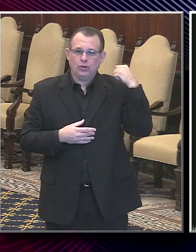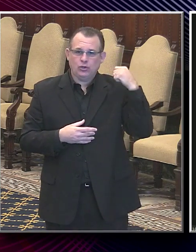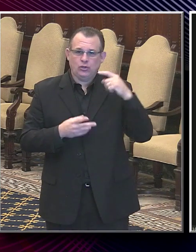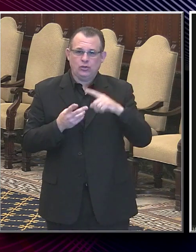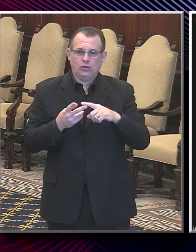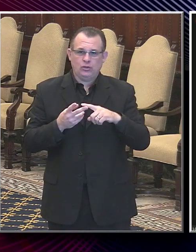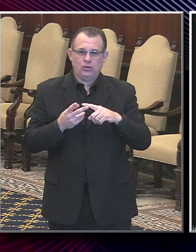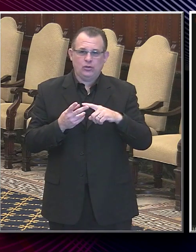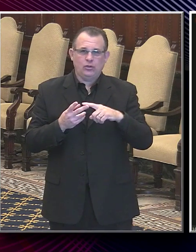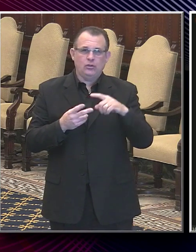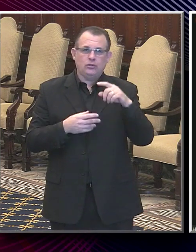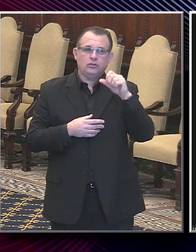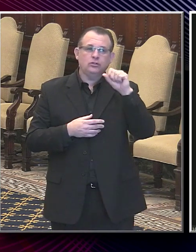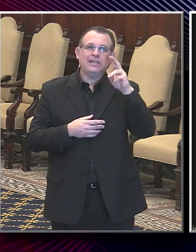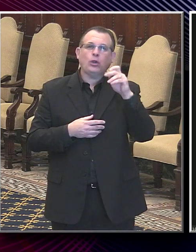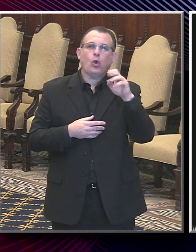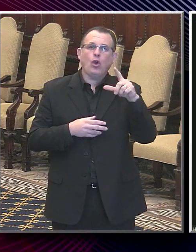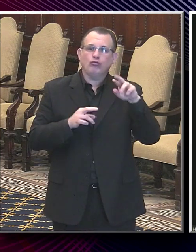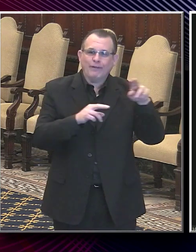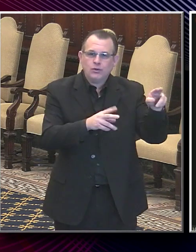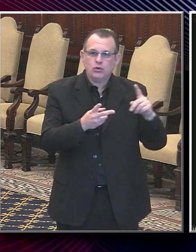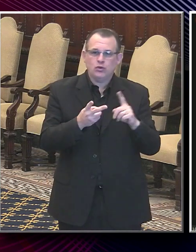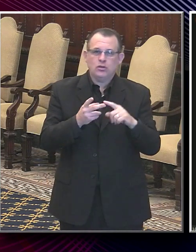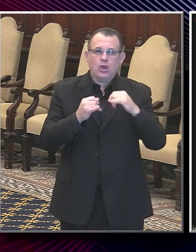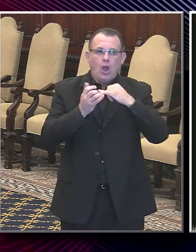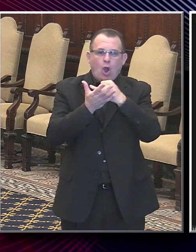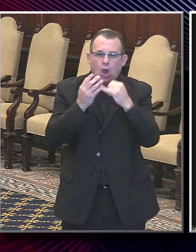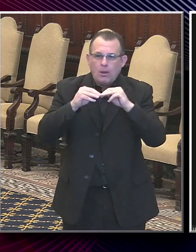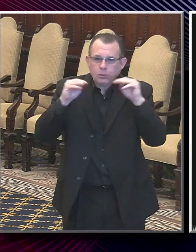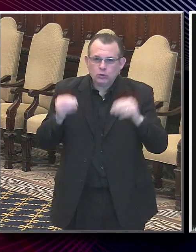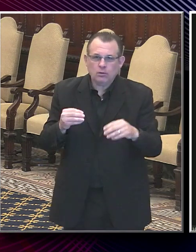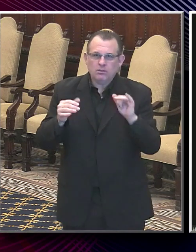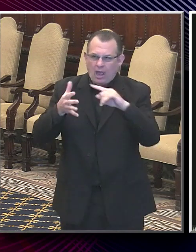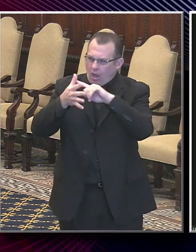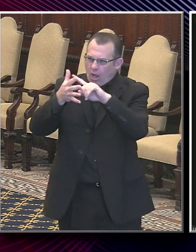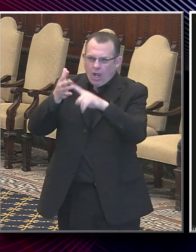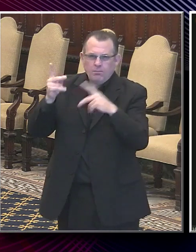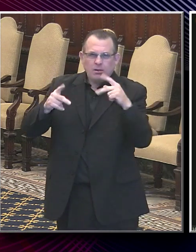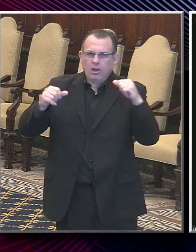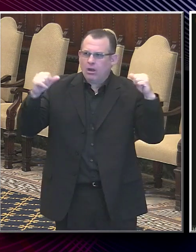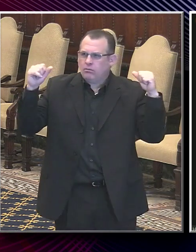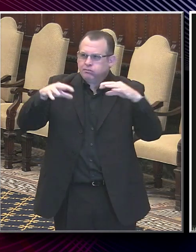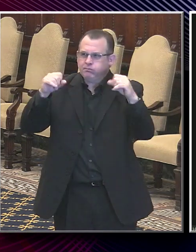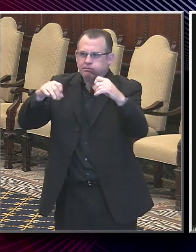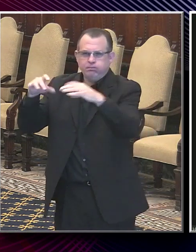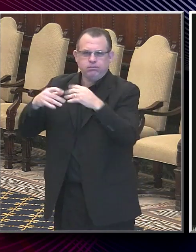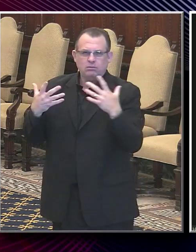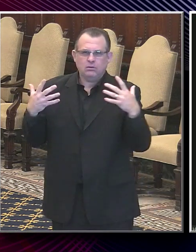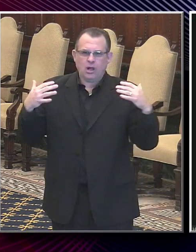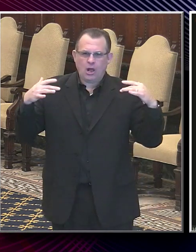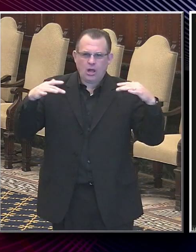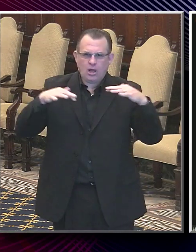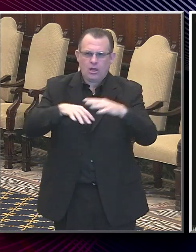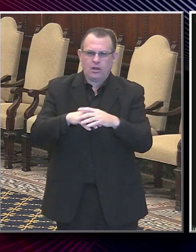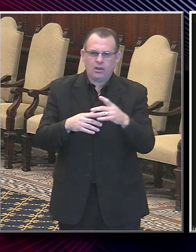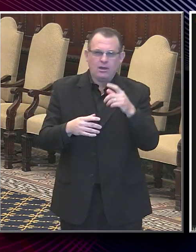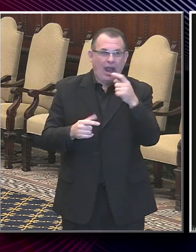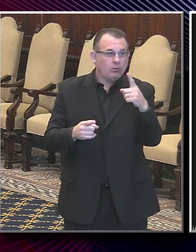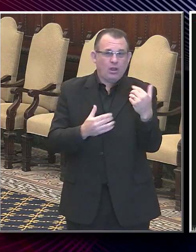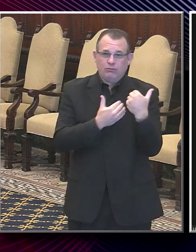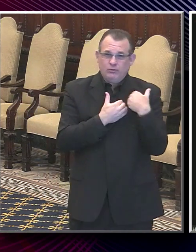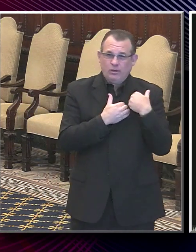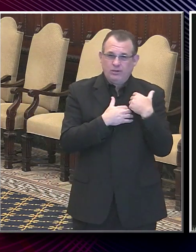Museum. Is the responsibility to get us to the green phase on everyone,